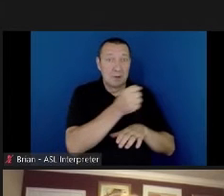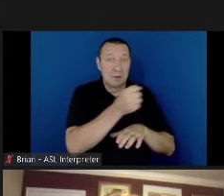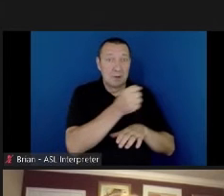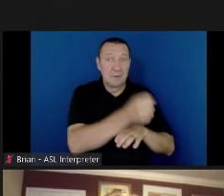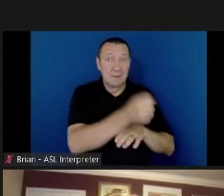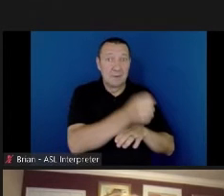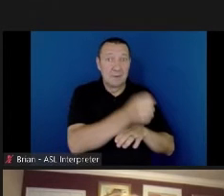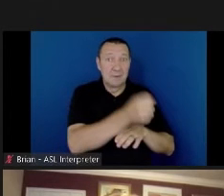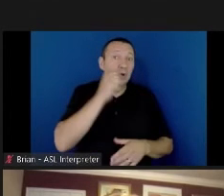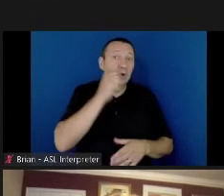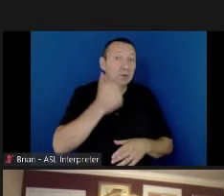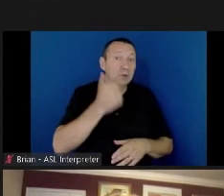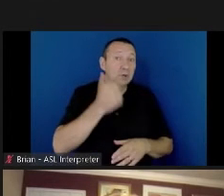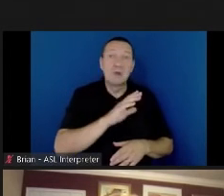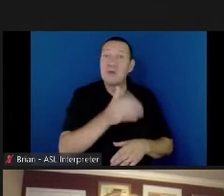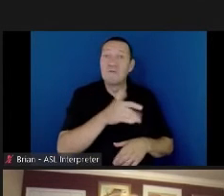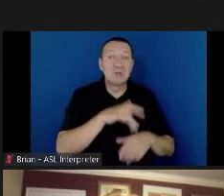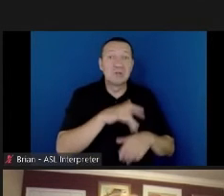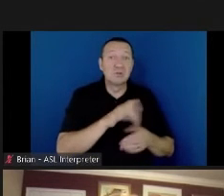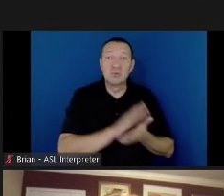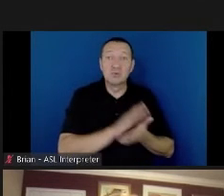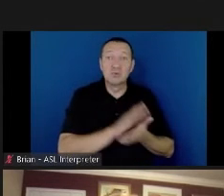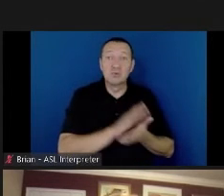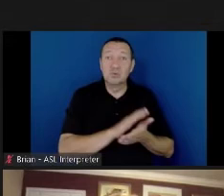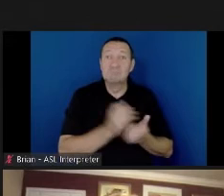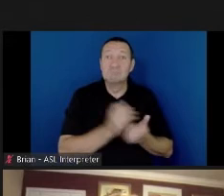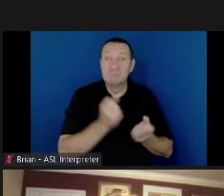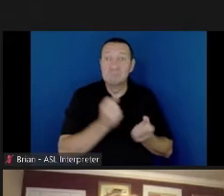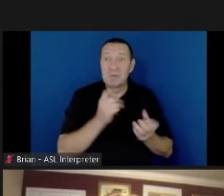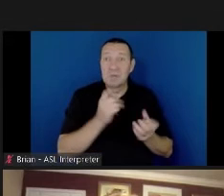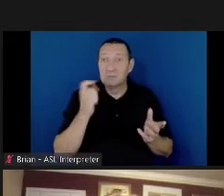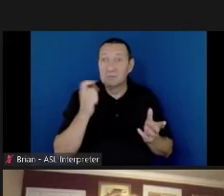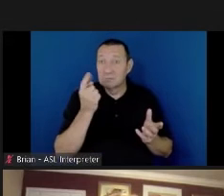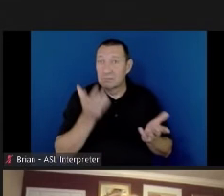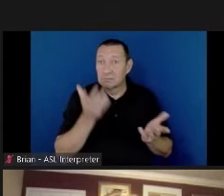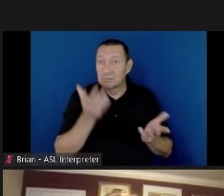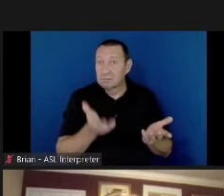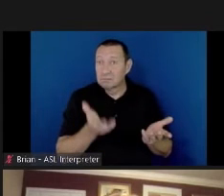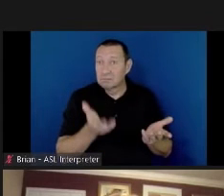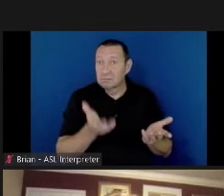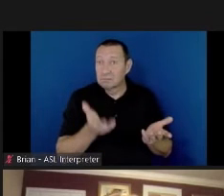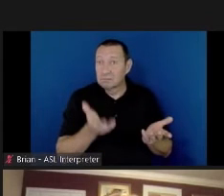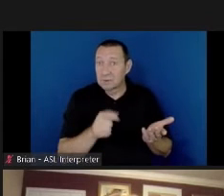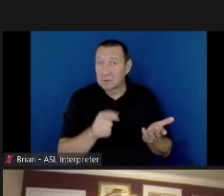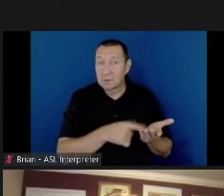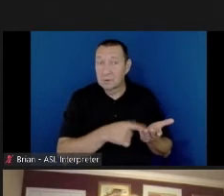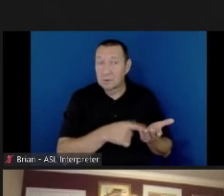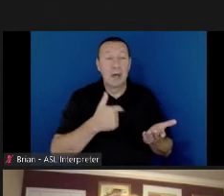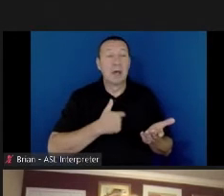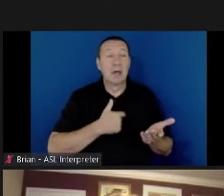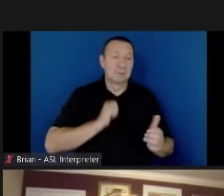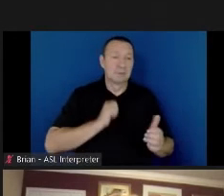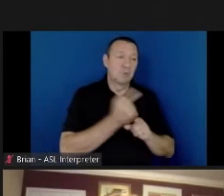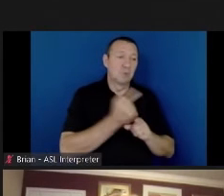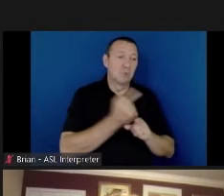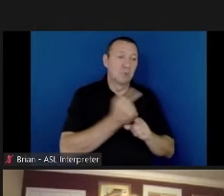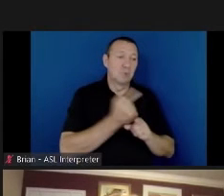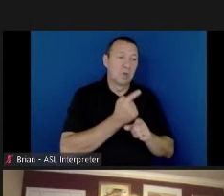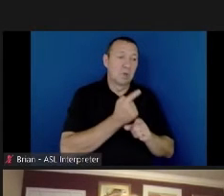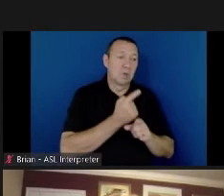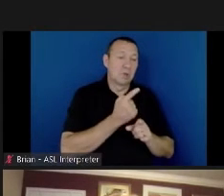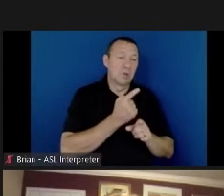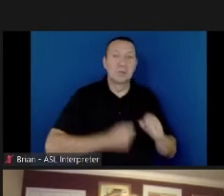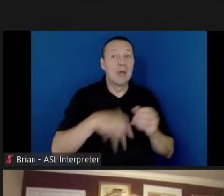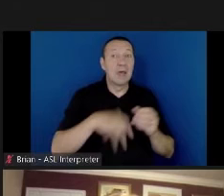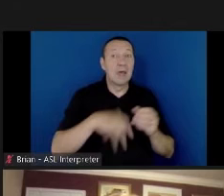many of you can relate to this scenario. And I extended my service past the regular 2 years so that I could help my